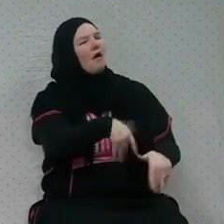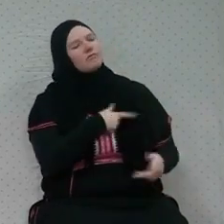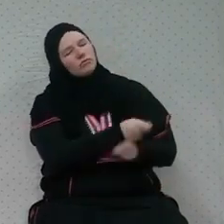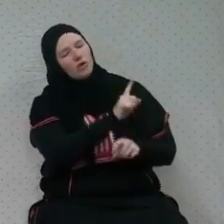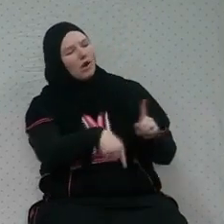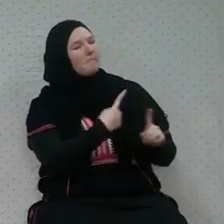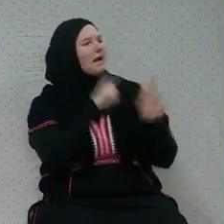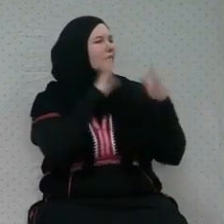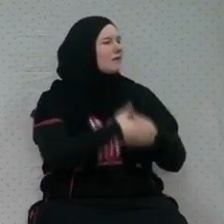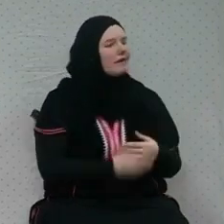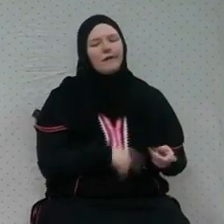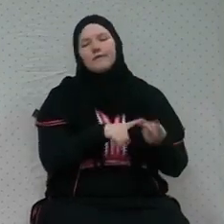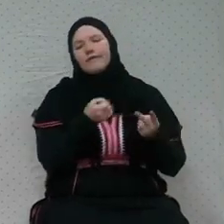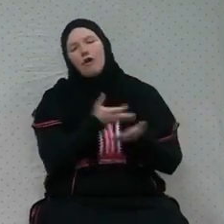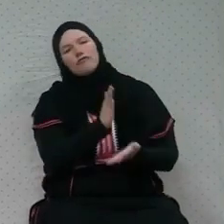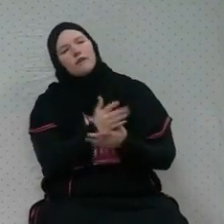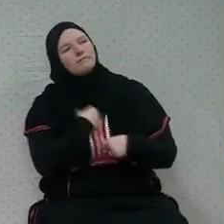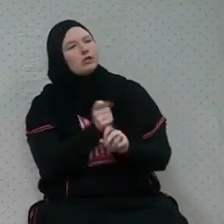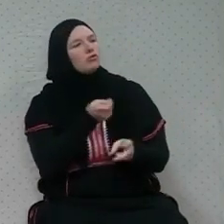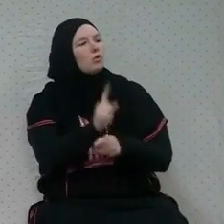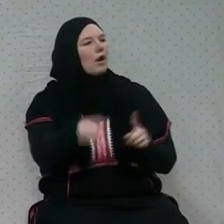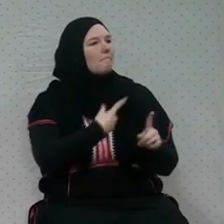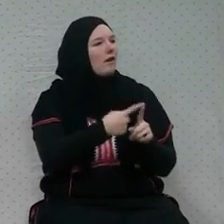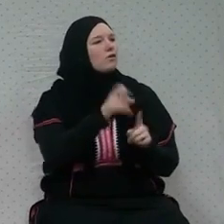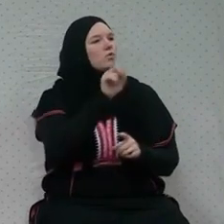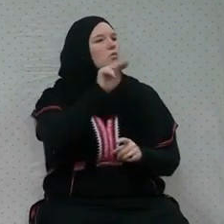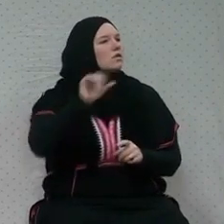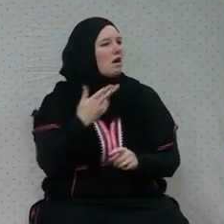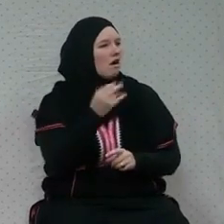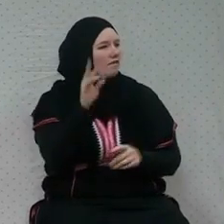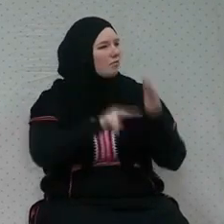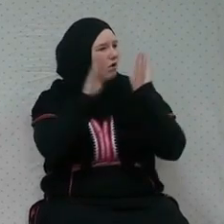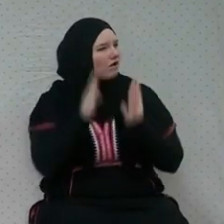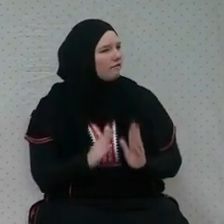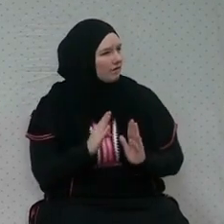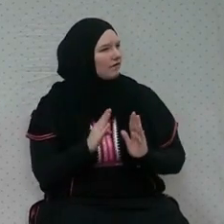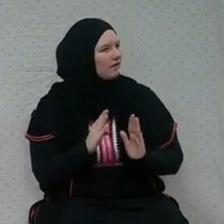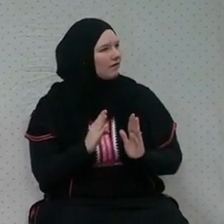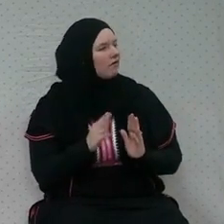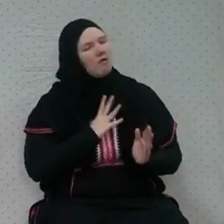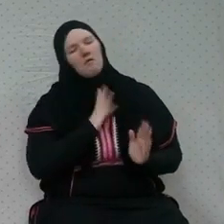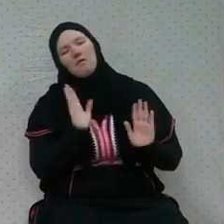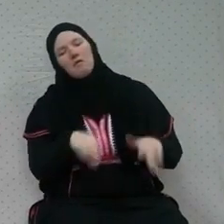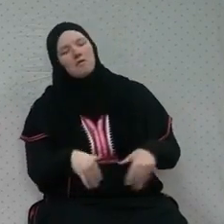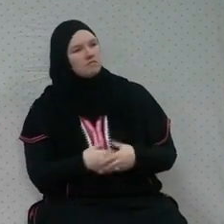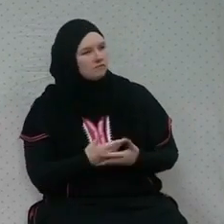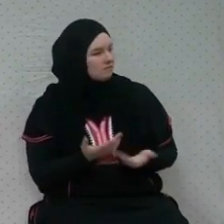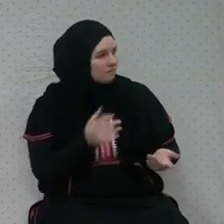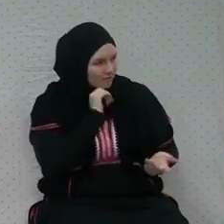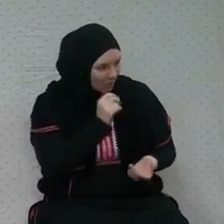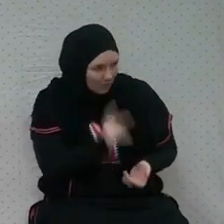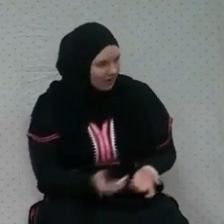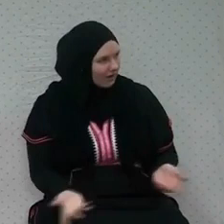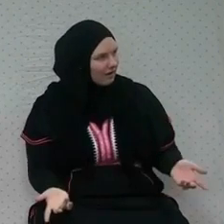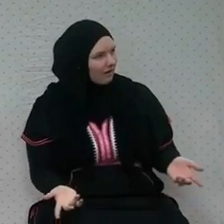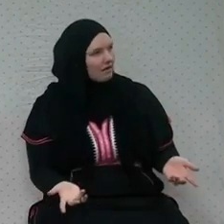about salah. It is okay to make a joke about the sunnah of the Prophet sallallahu alaihi wasallam. Likewise,